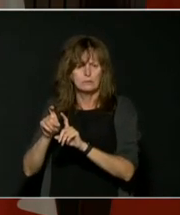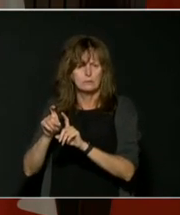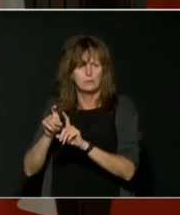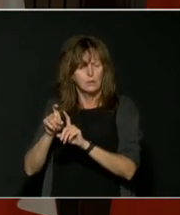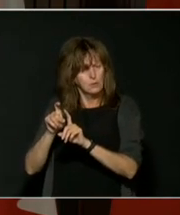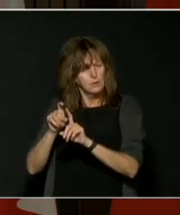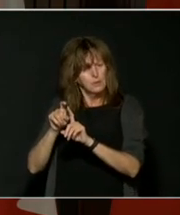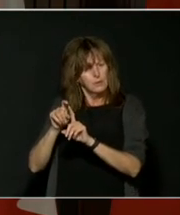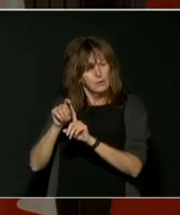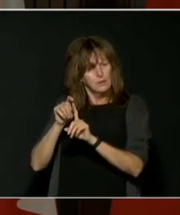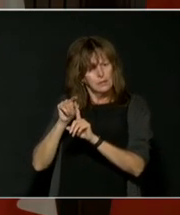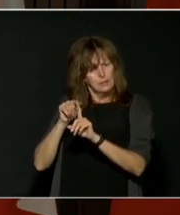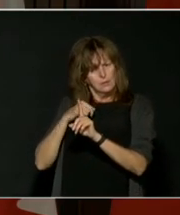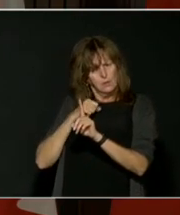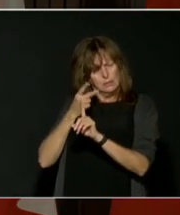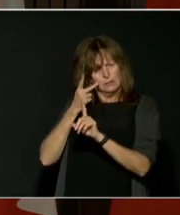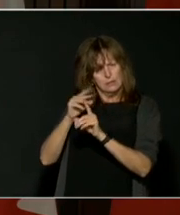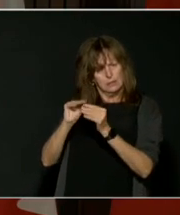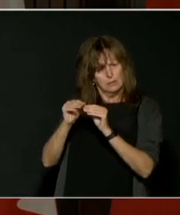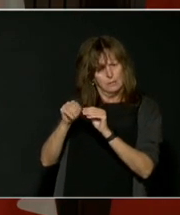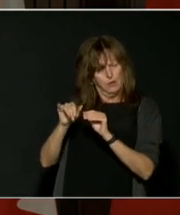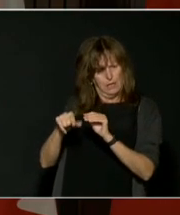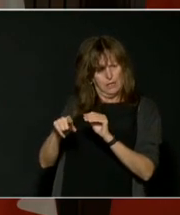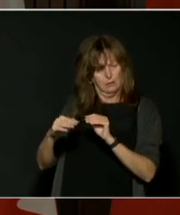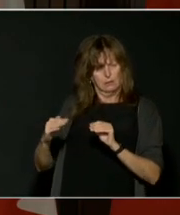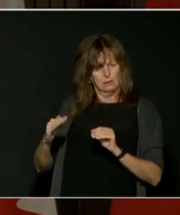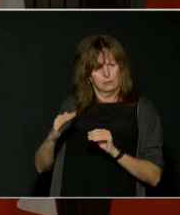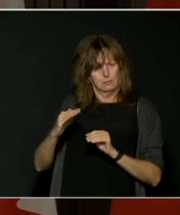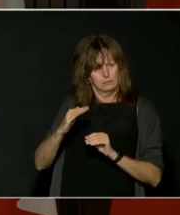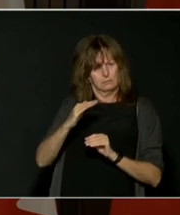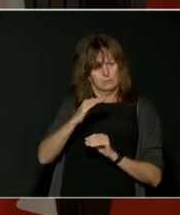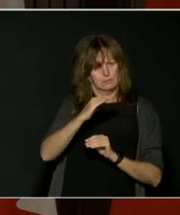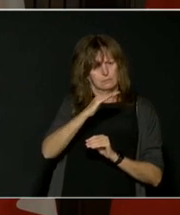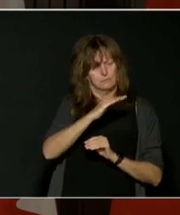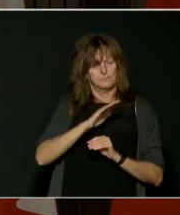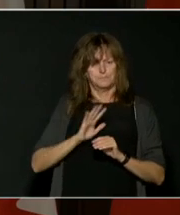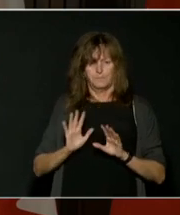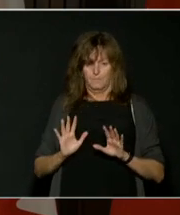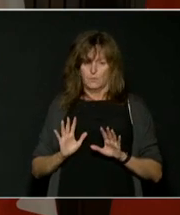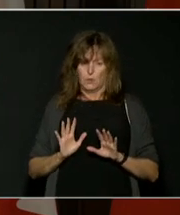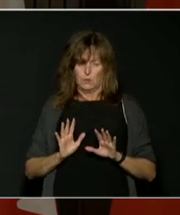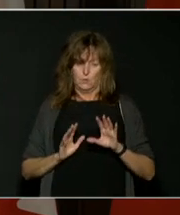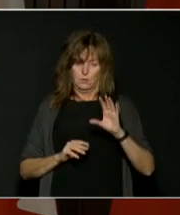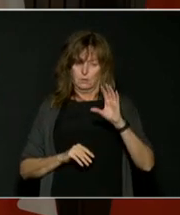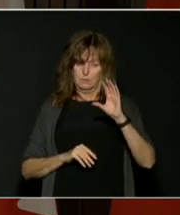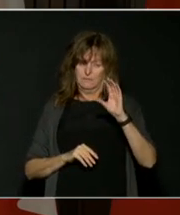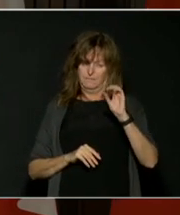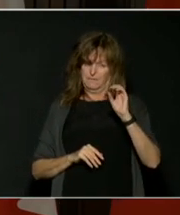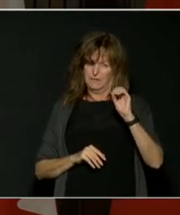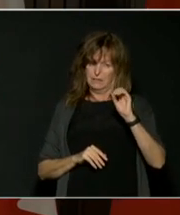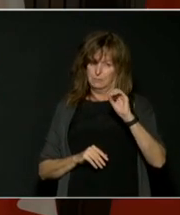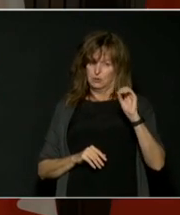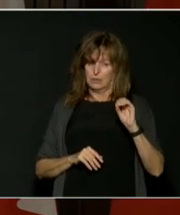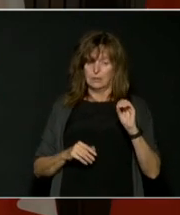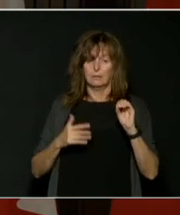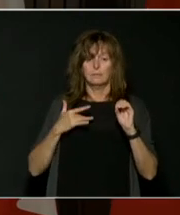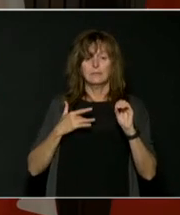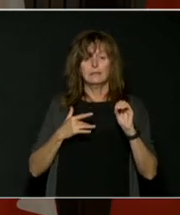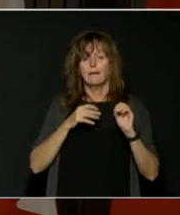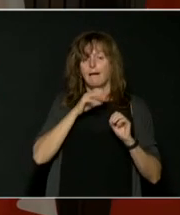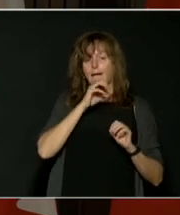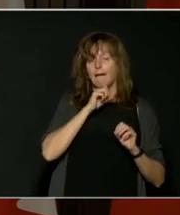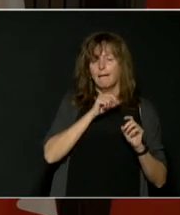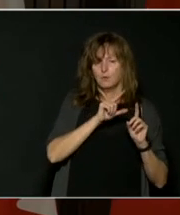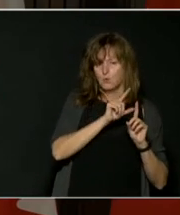are generally going up. About 50% of our cases continue to be in the 20 to 39 age group.